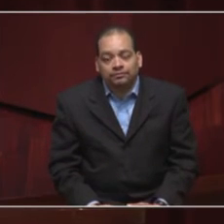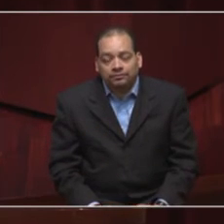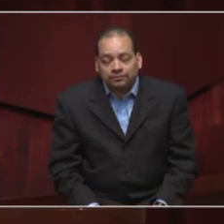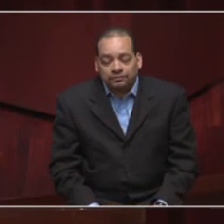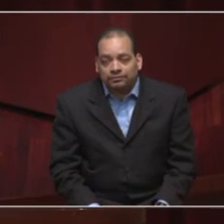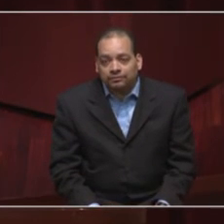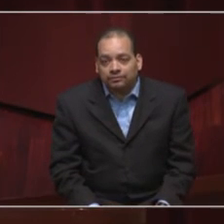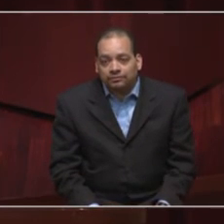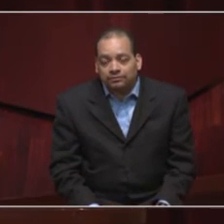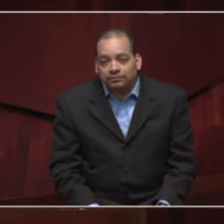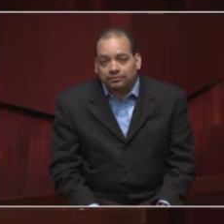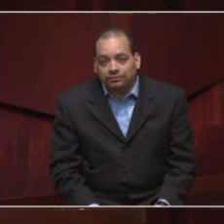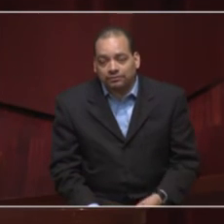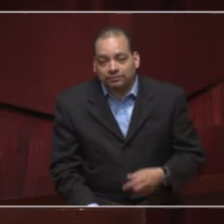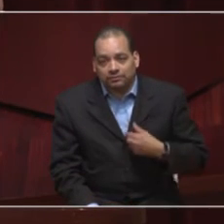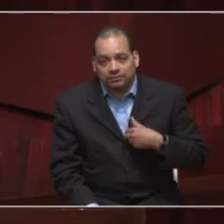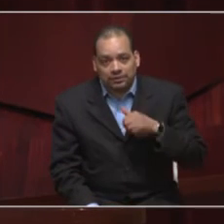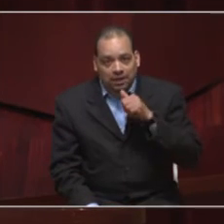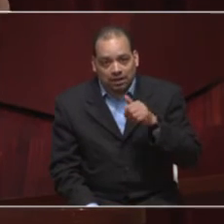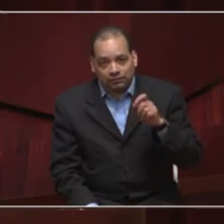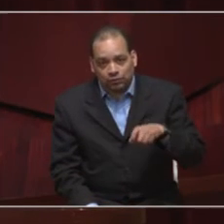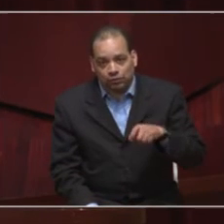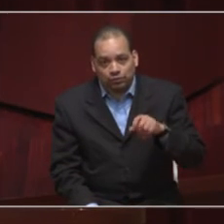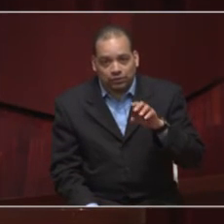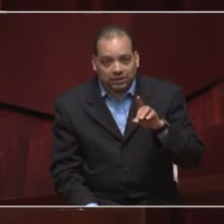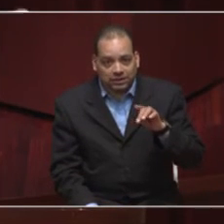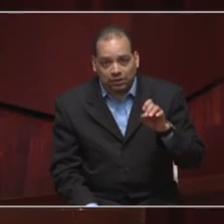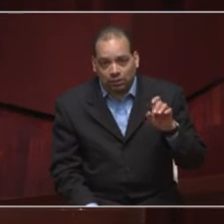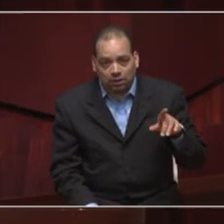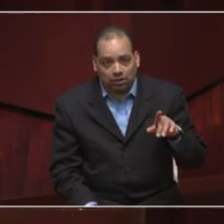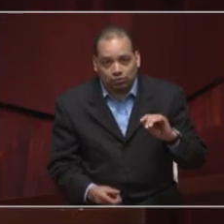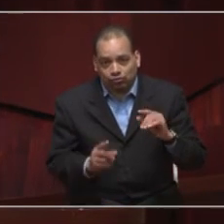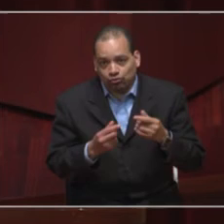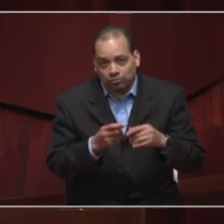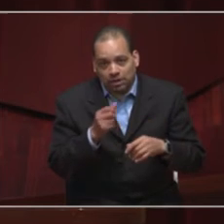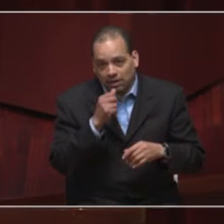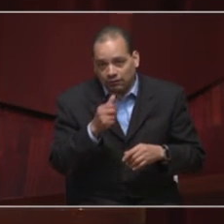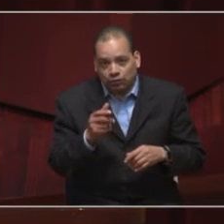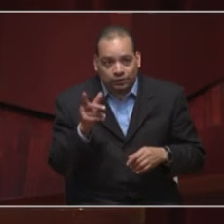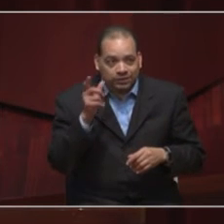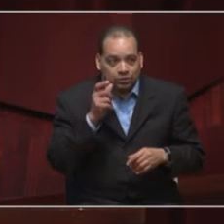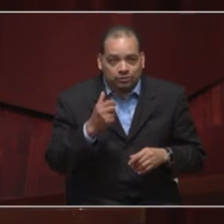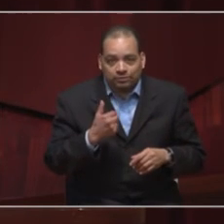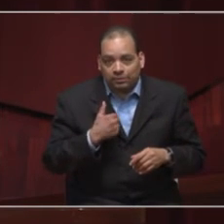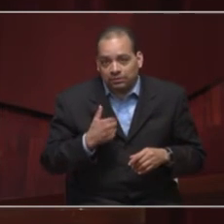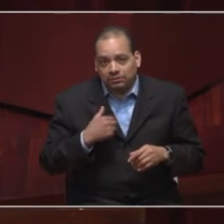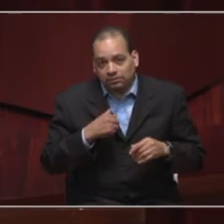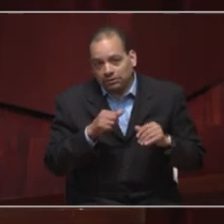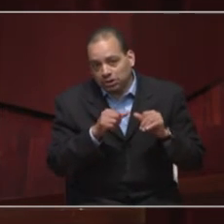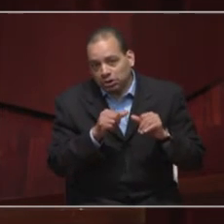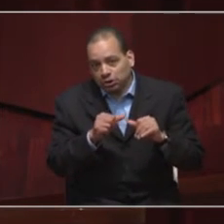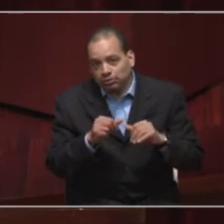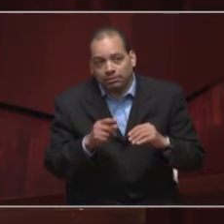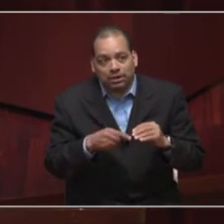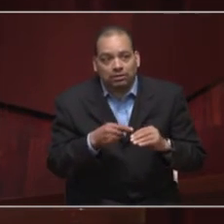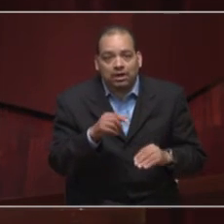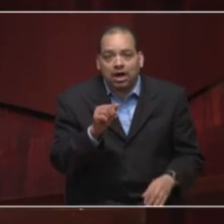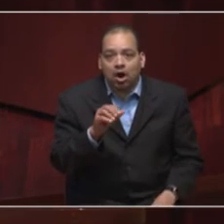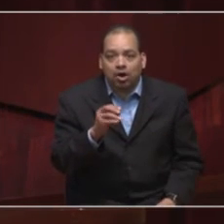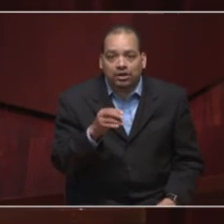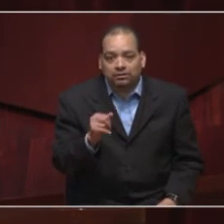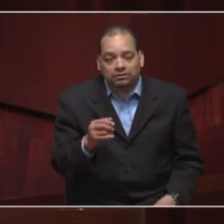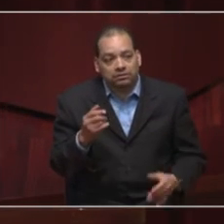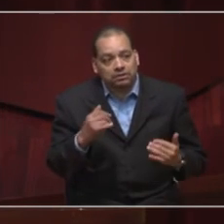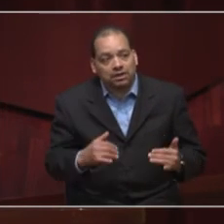there, and the poor DOL group didn't have to listen to me drone on for 4 straight hours about ARCIS. Instead, now with the